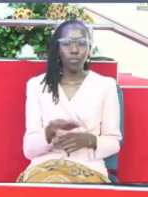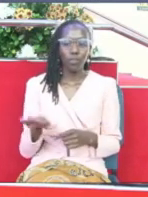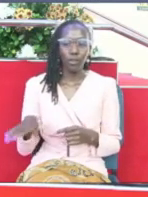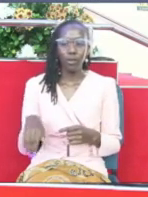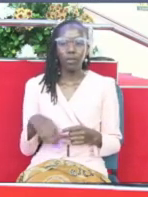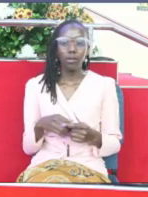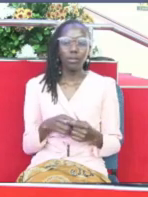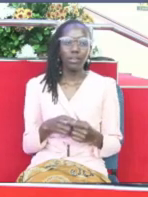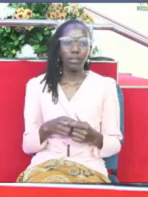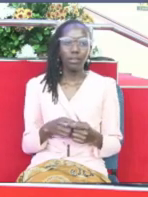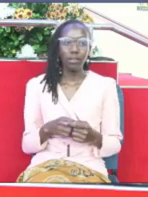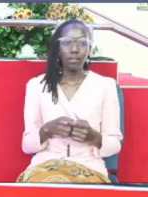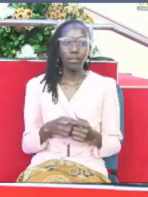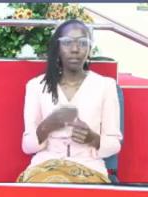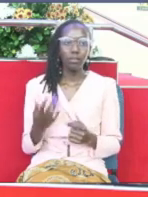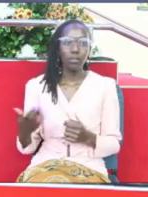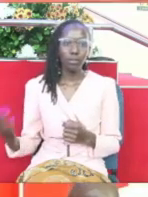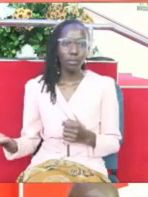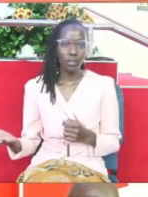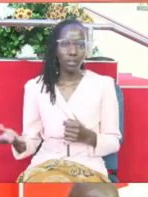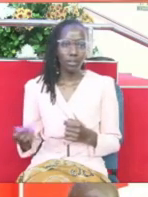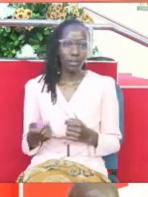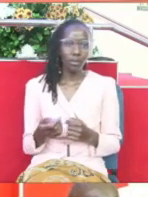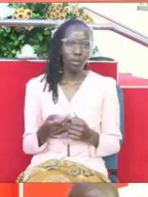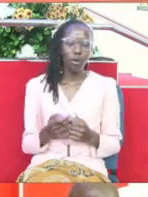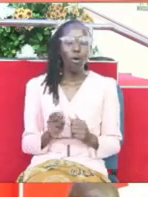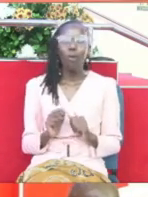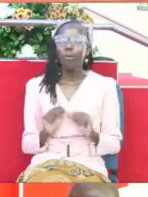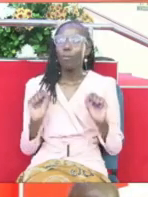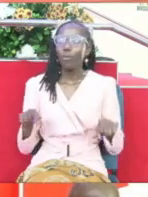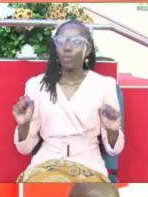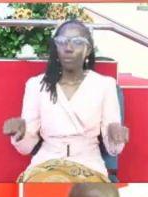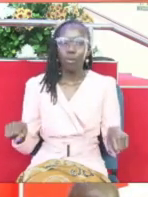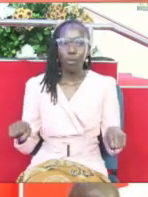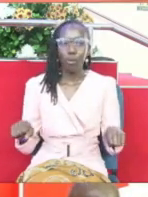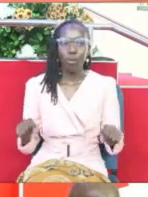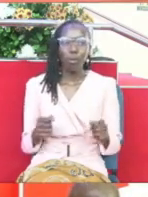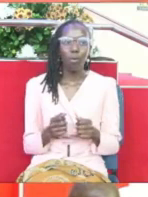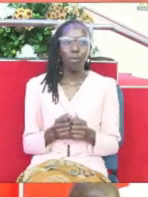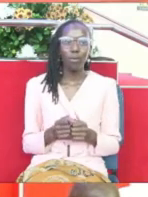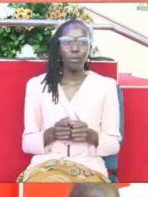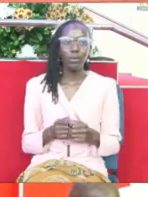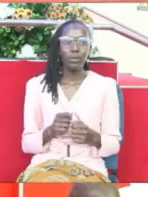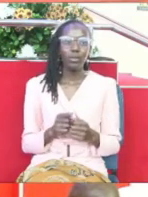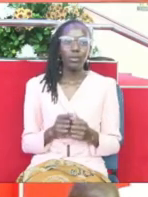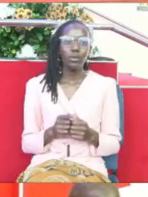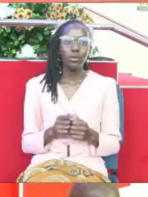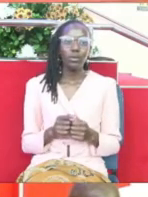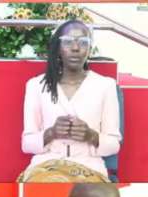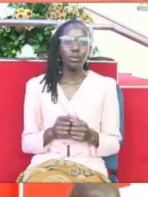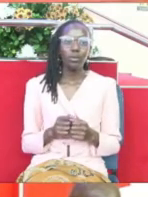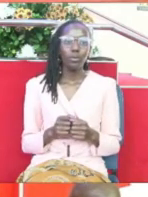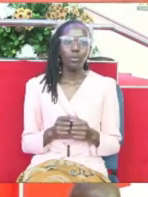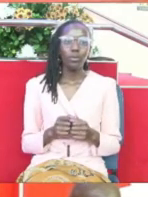actually it's not possible that you'll see a woman walking with a man and when they are through with the street, by the time